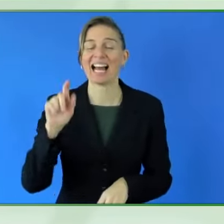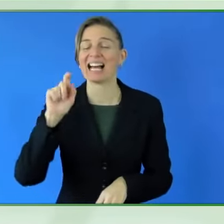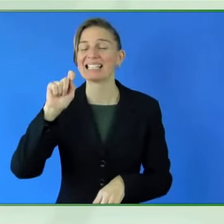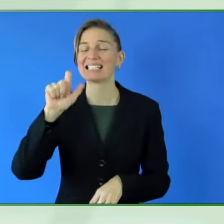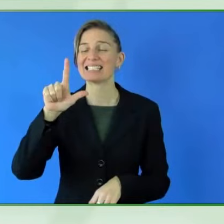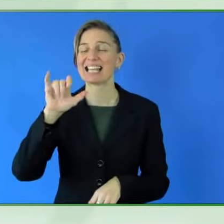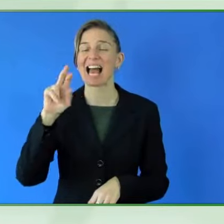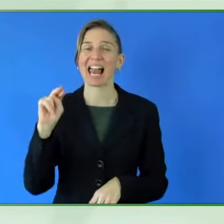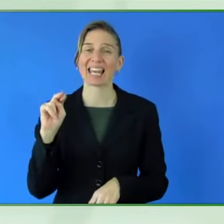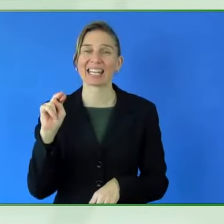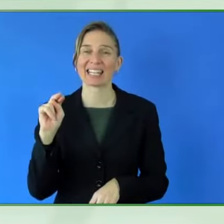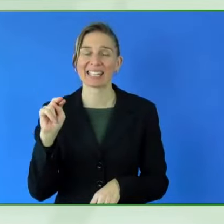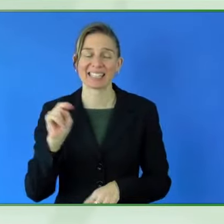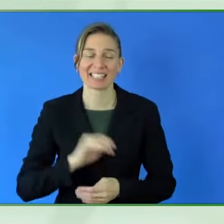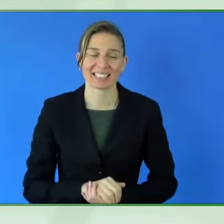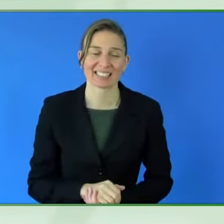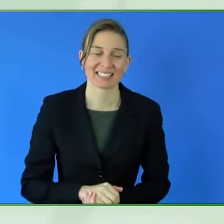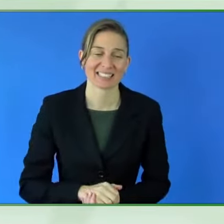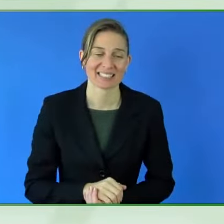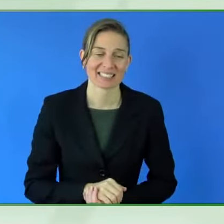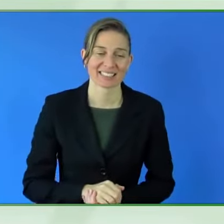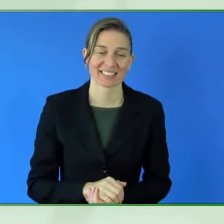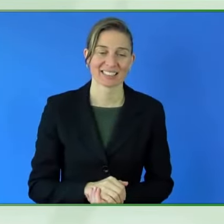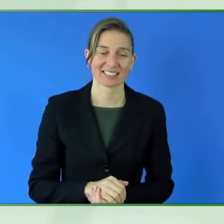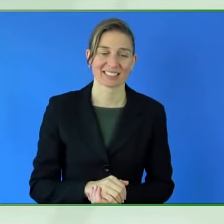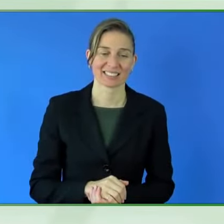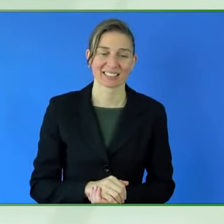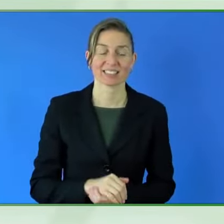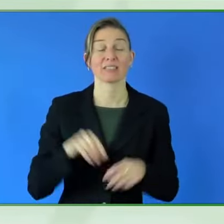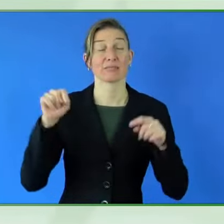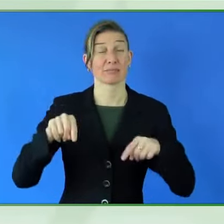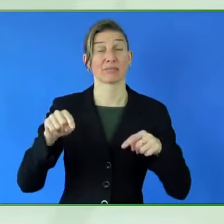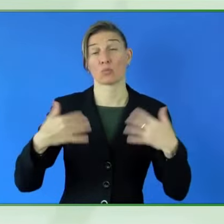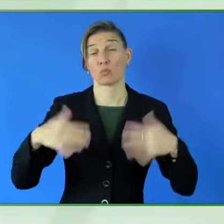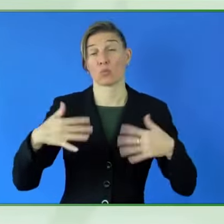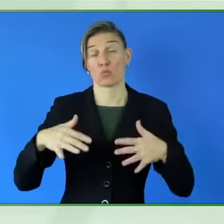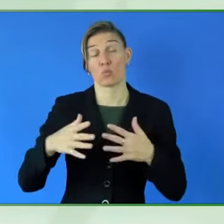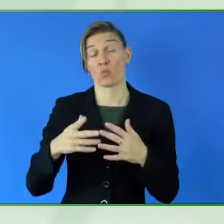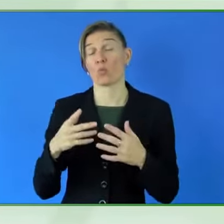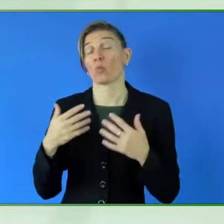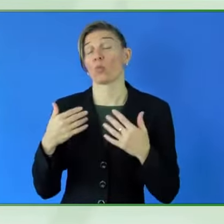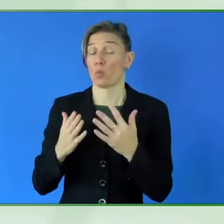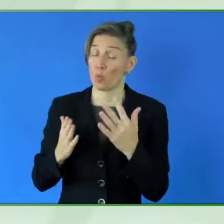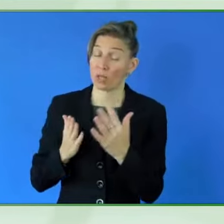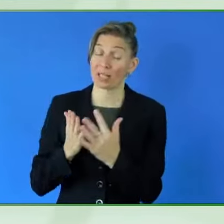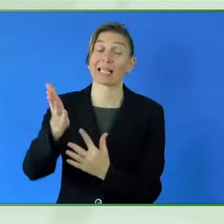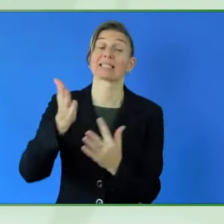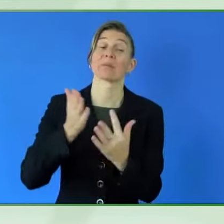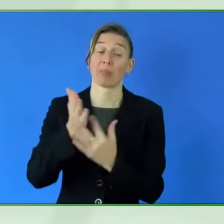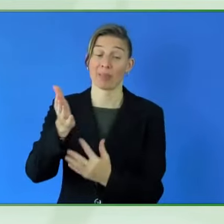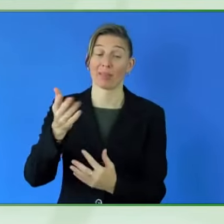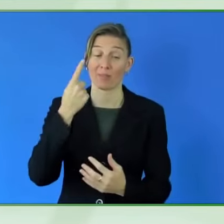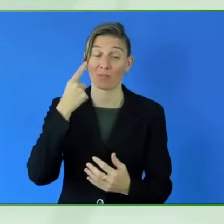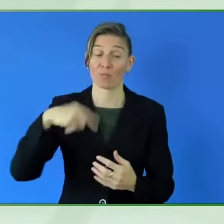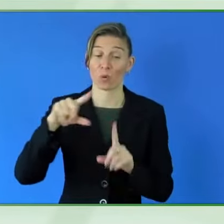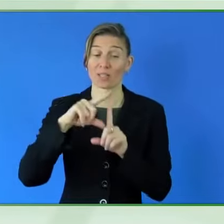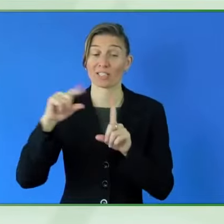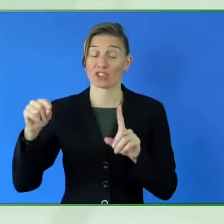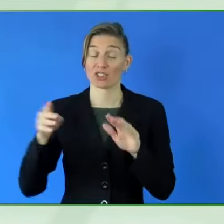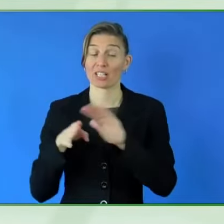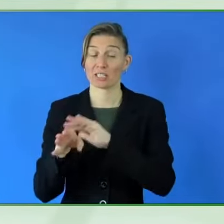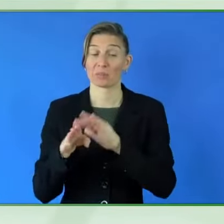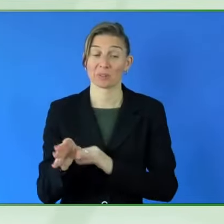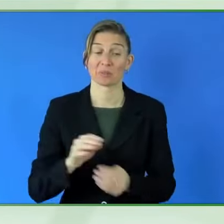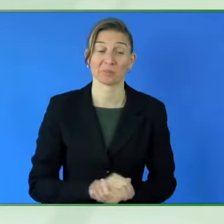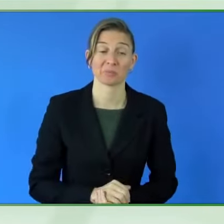Fantastic. Thank you both. So we've heard a lot about from Anat the really critical technical side of all this. There would be